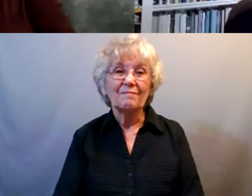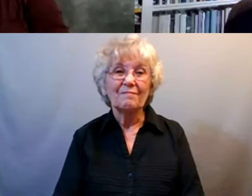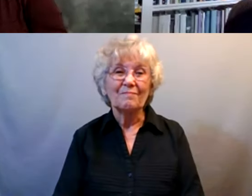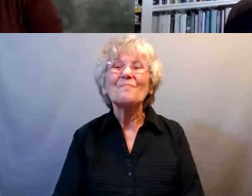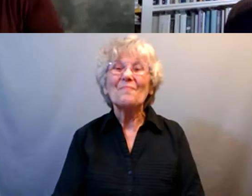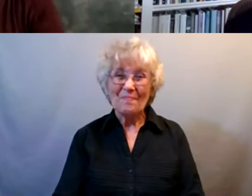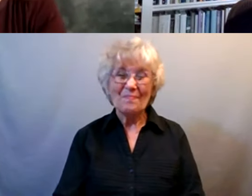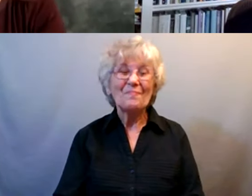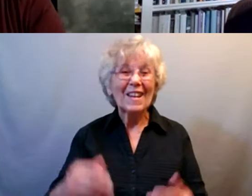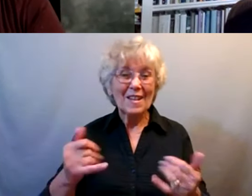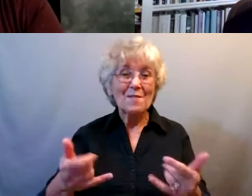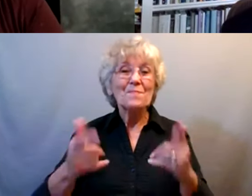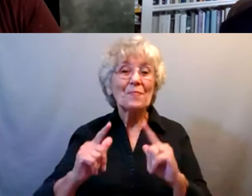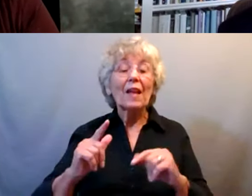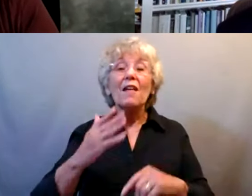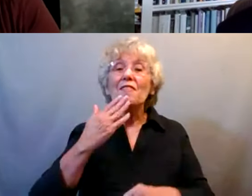Thank you, Marcy.